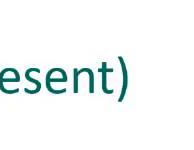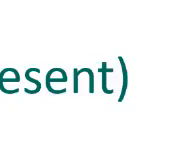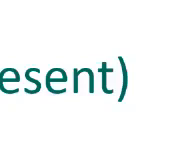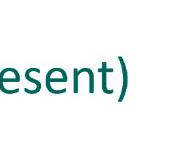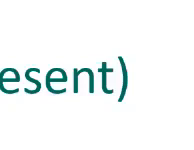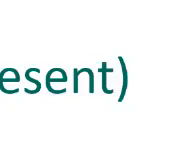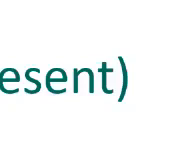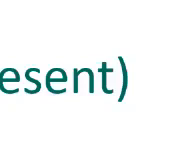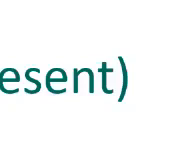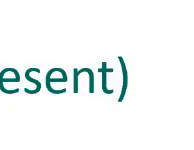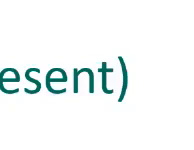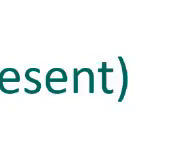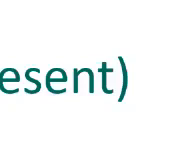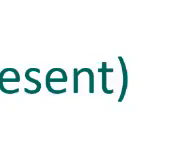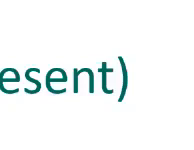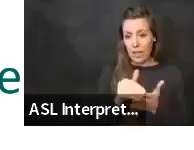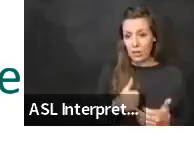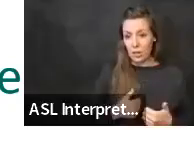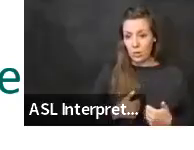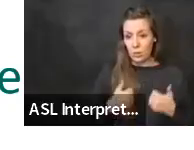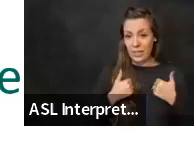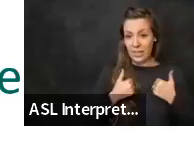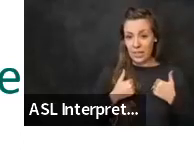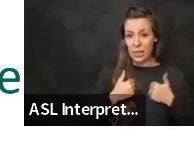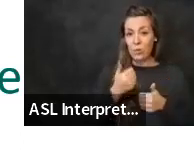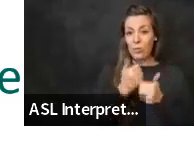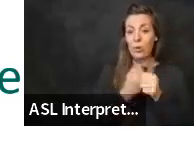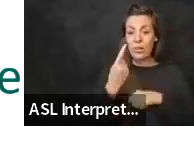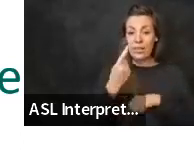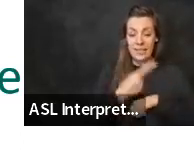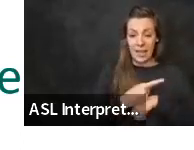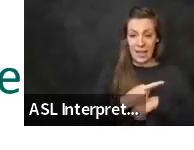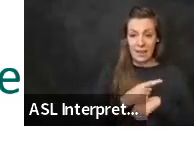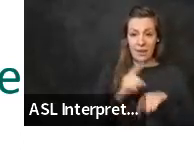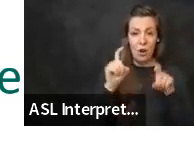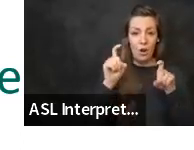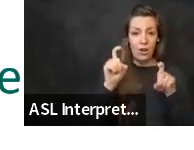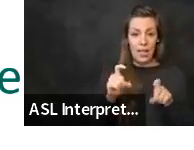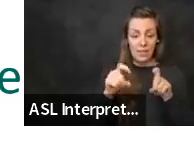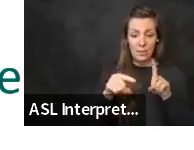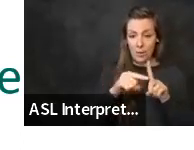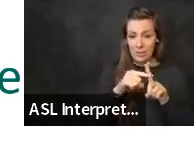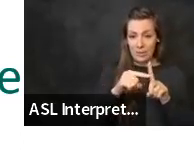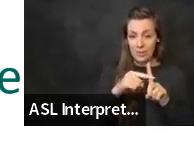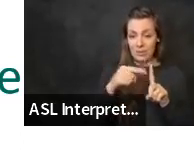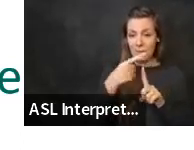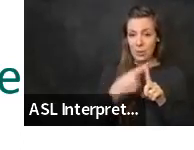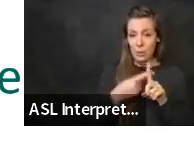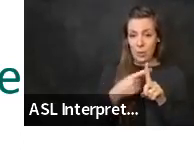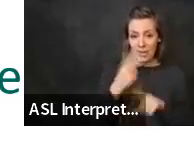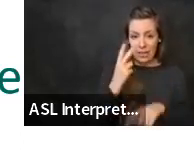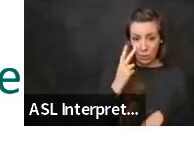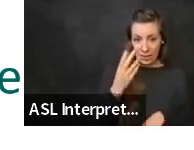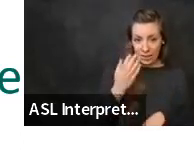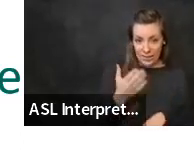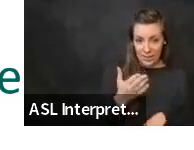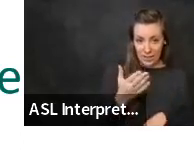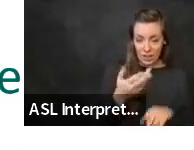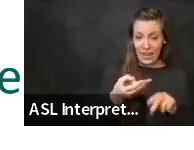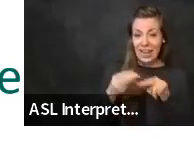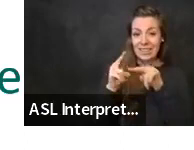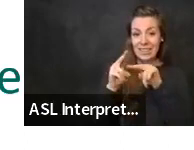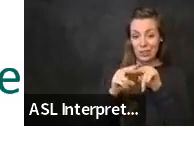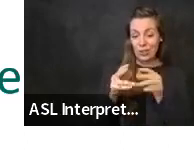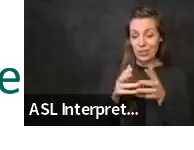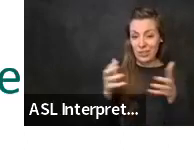per 100,000 residents per day. And our test positivity, you can see here, has also increased quite a